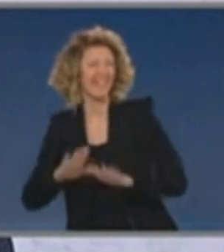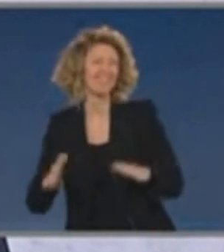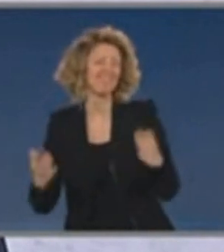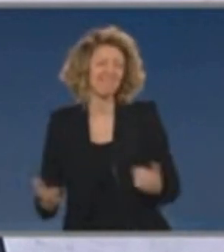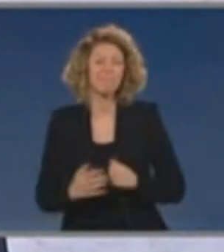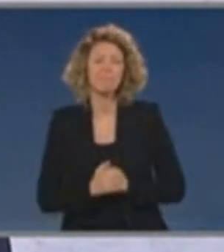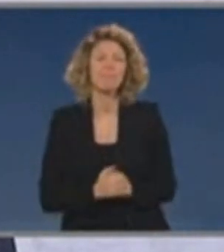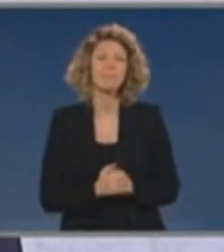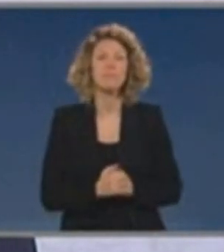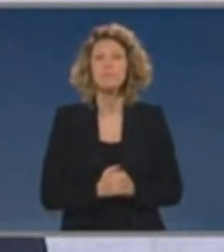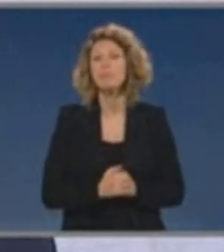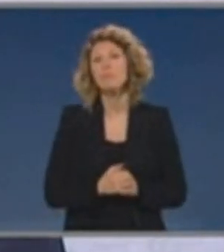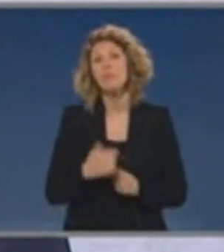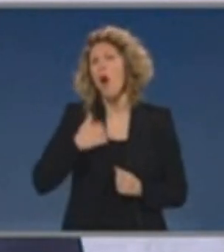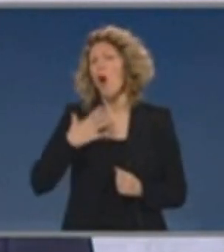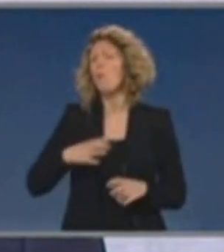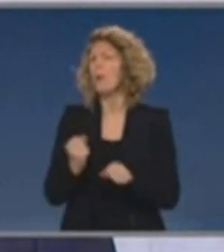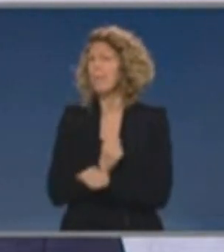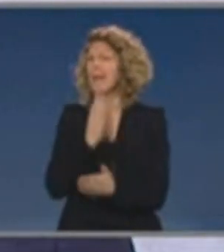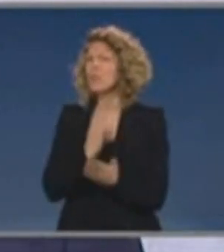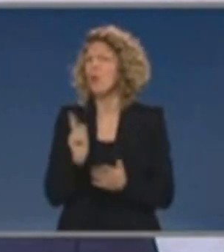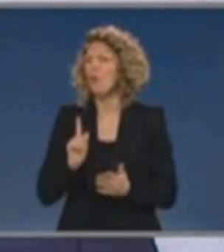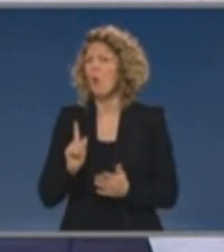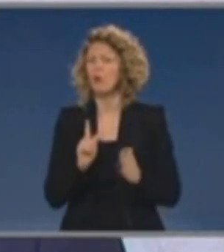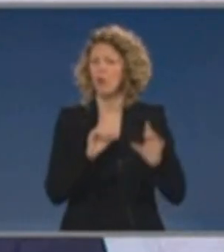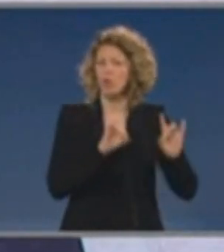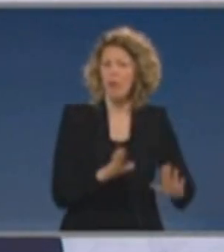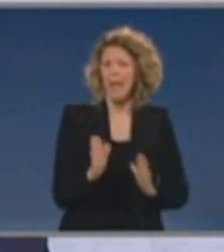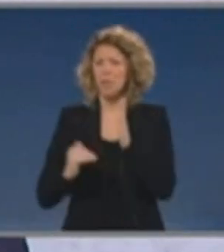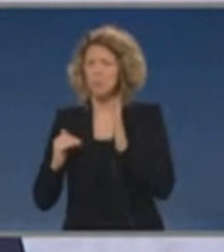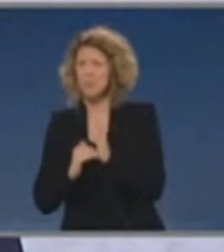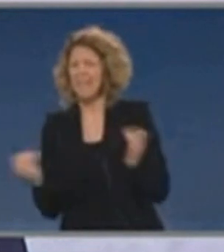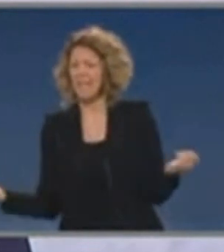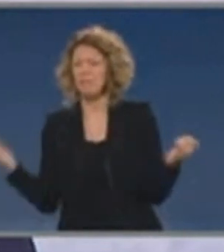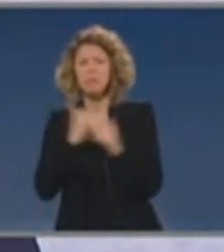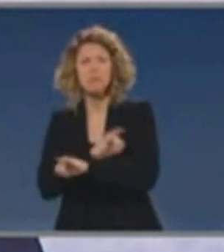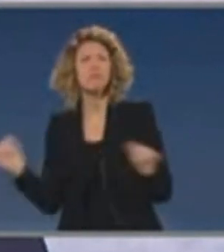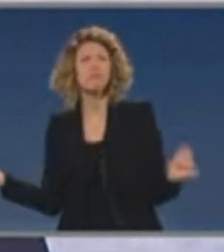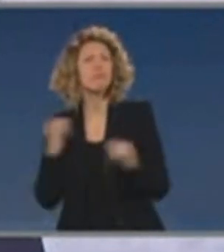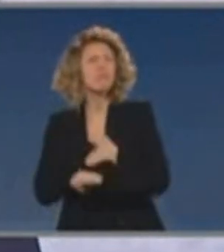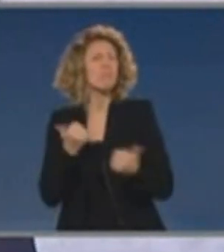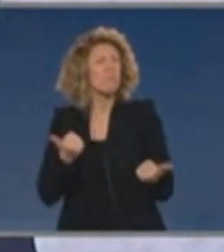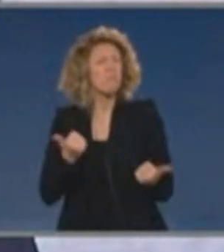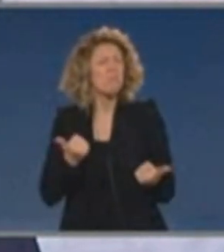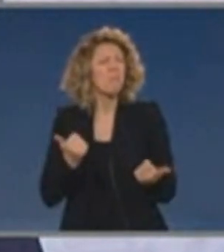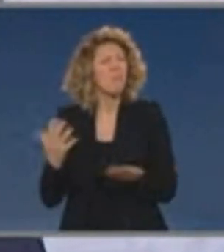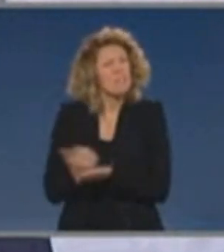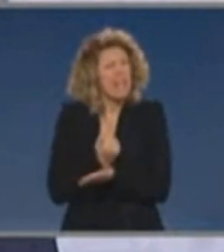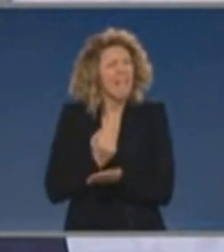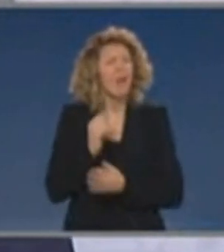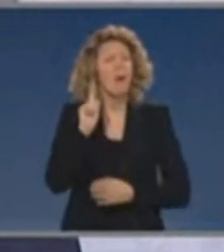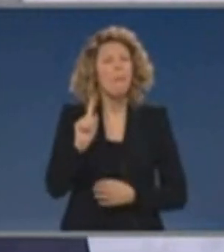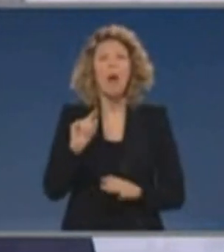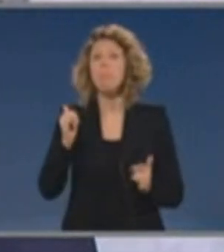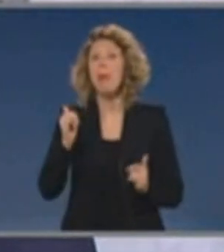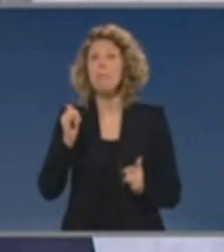that I'm very much in favour of a safe travel zone between New Zealand and Australia. And one of the reasons, whether it's for that or whether